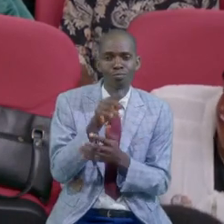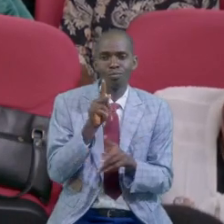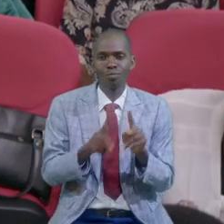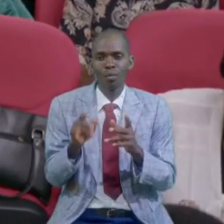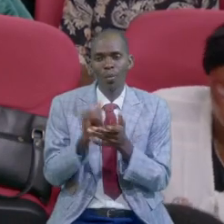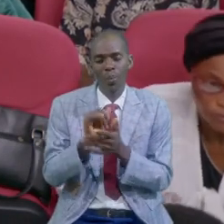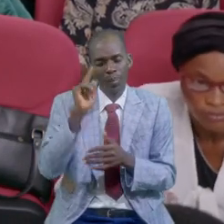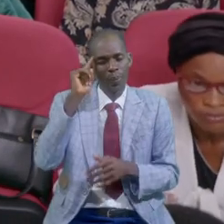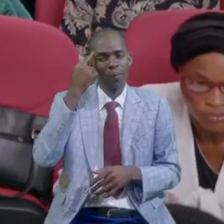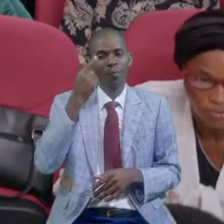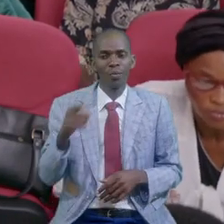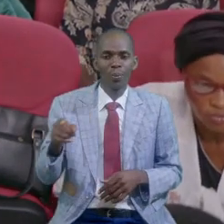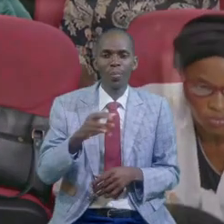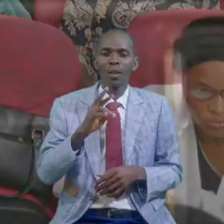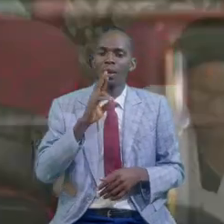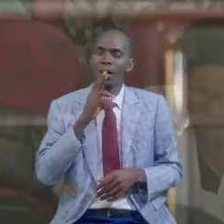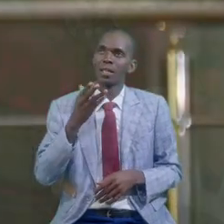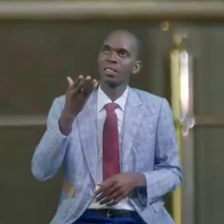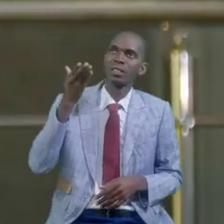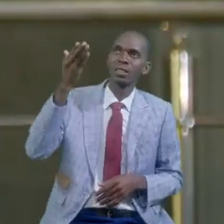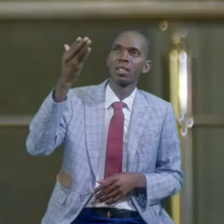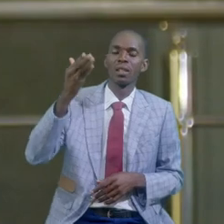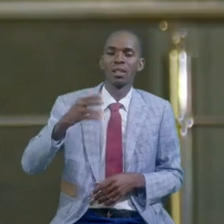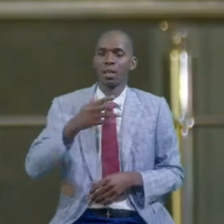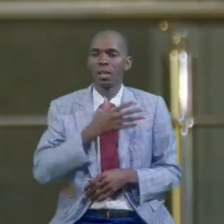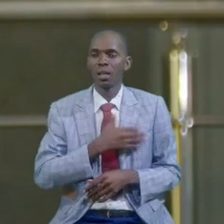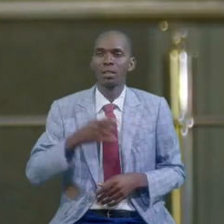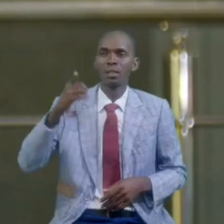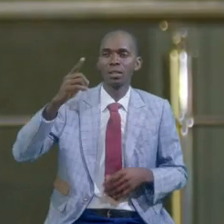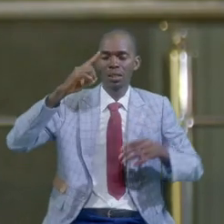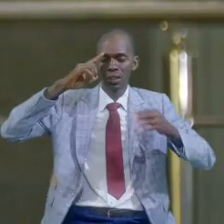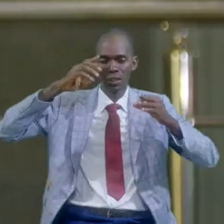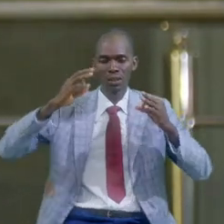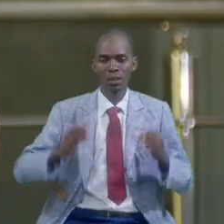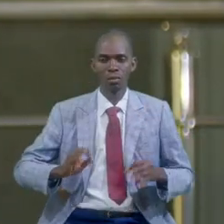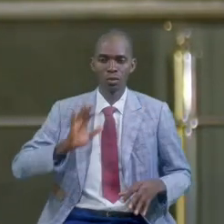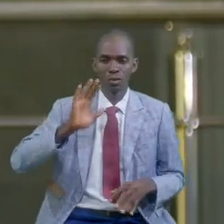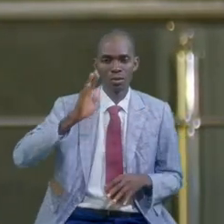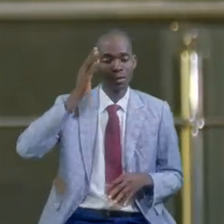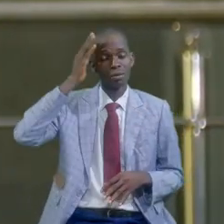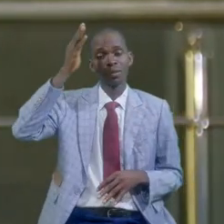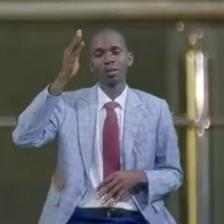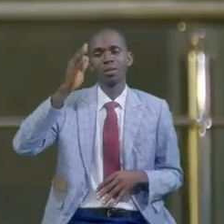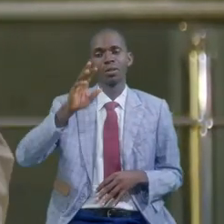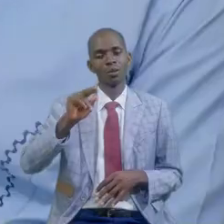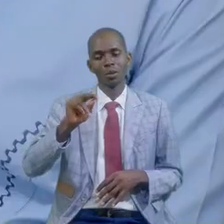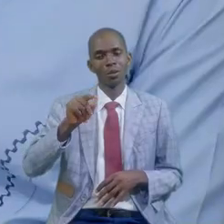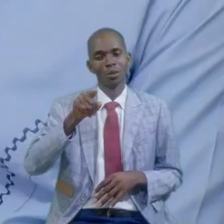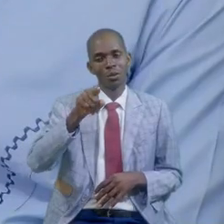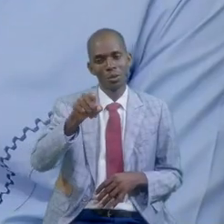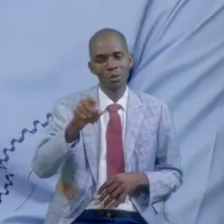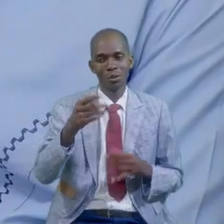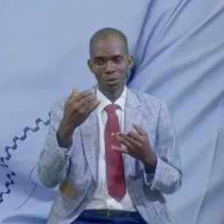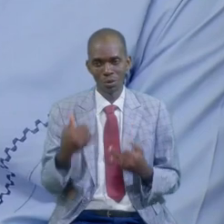are there on the throne and they determine your destiny. You determine